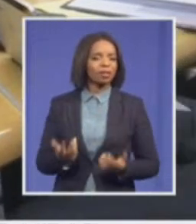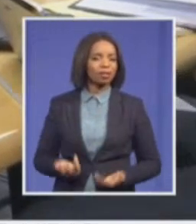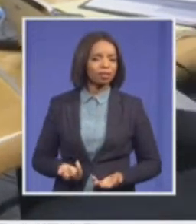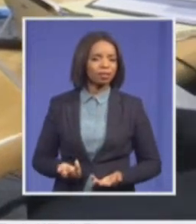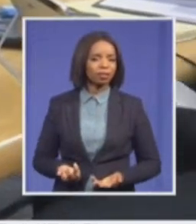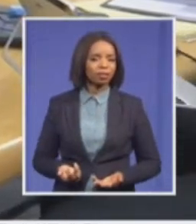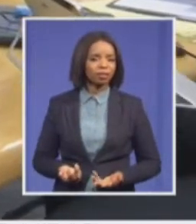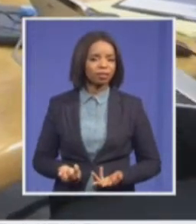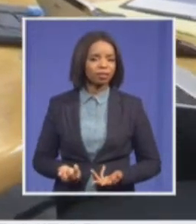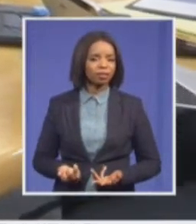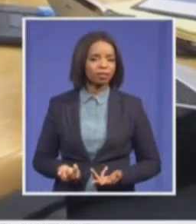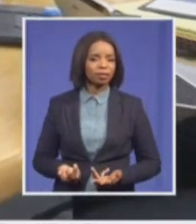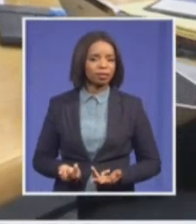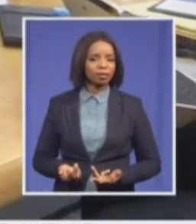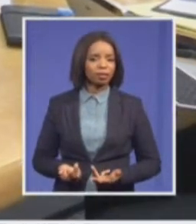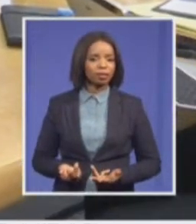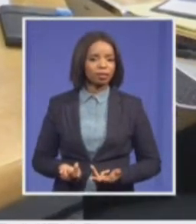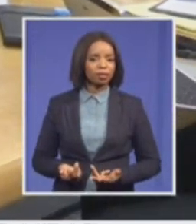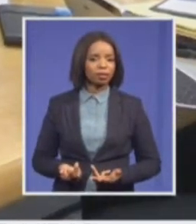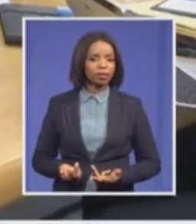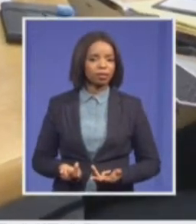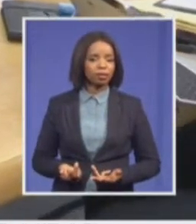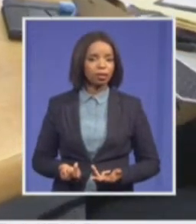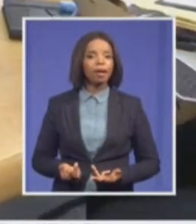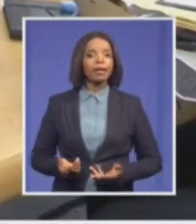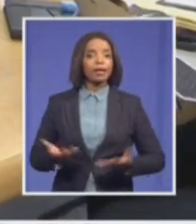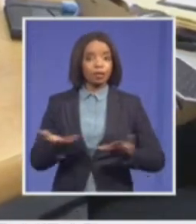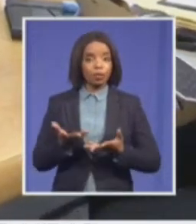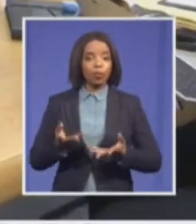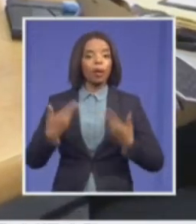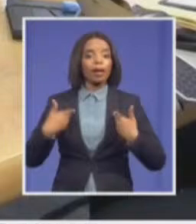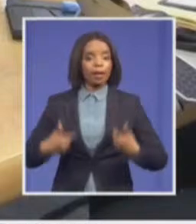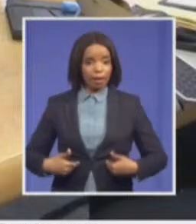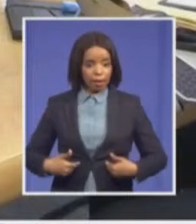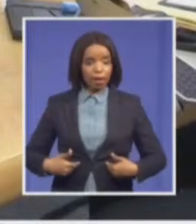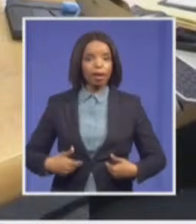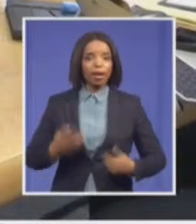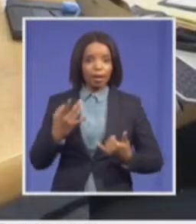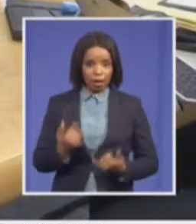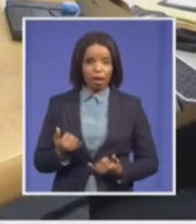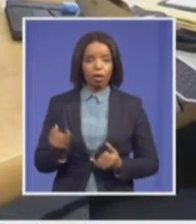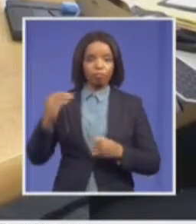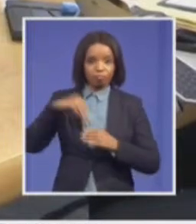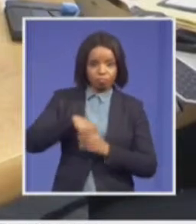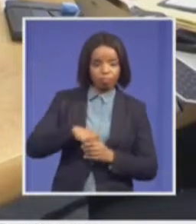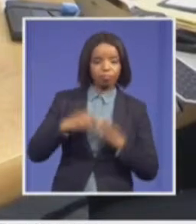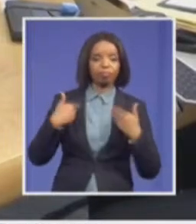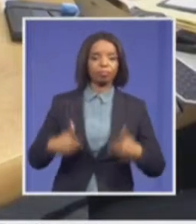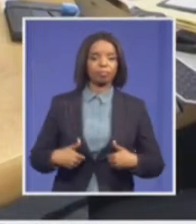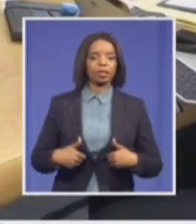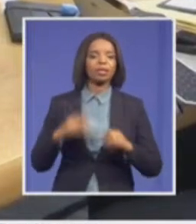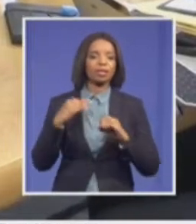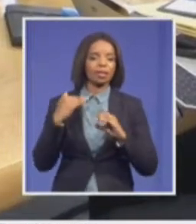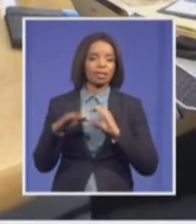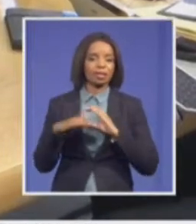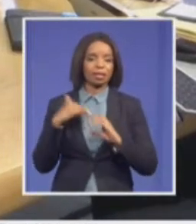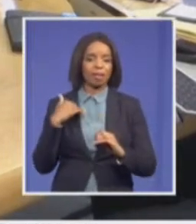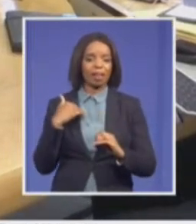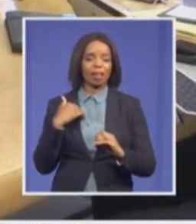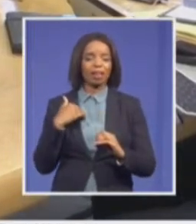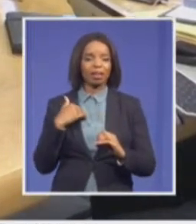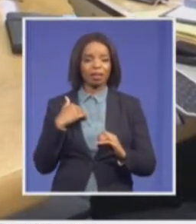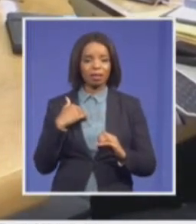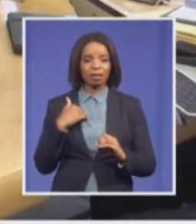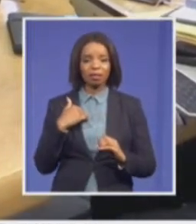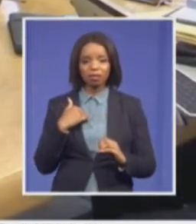this is where I then got copied. Right. He says, on a daily basis,